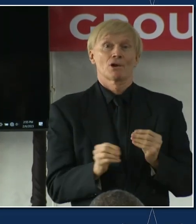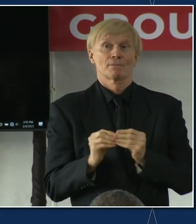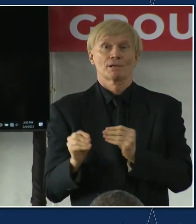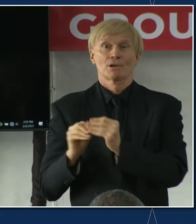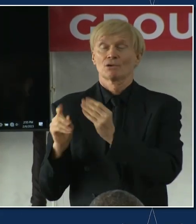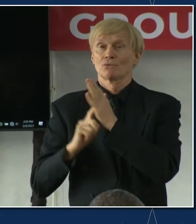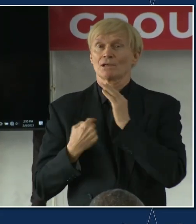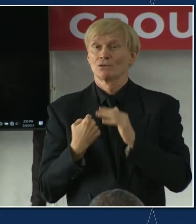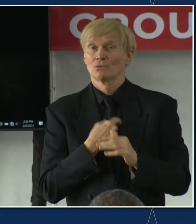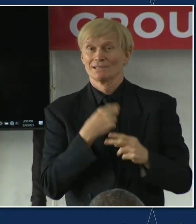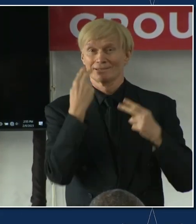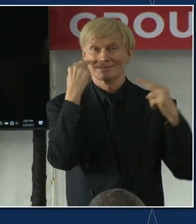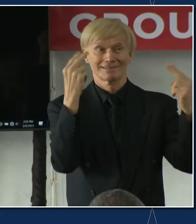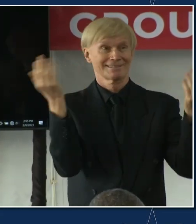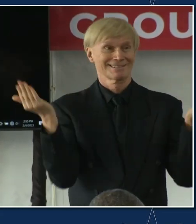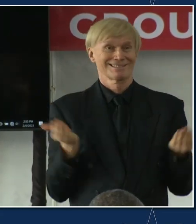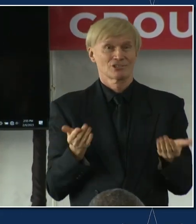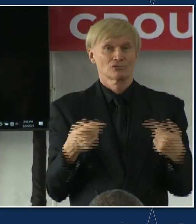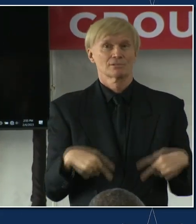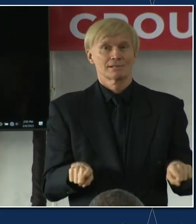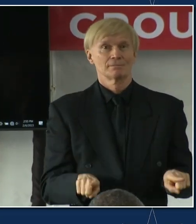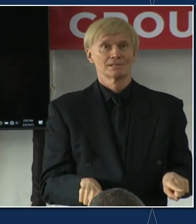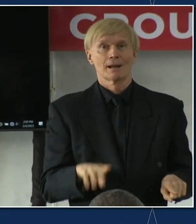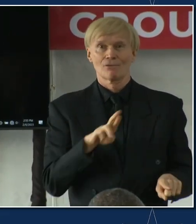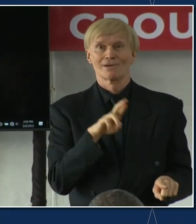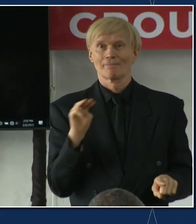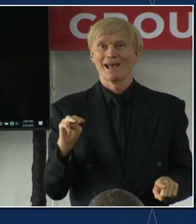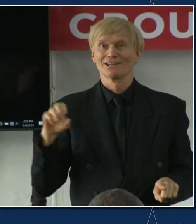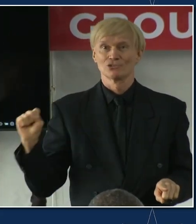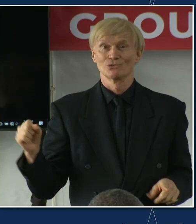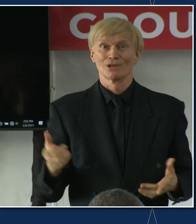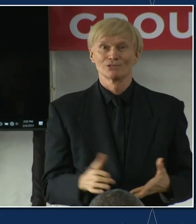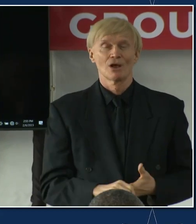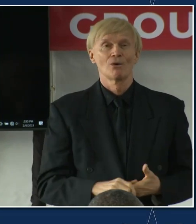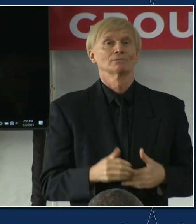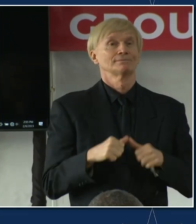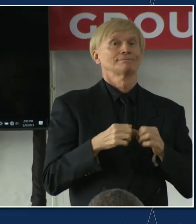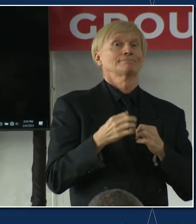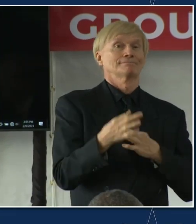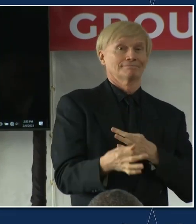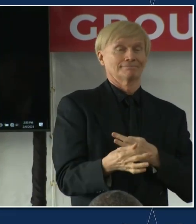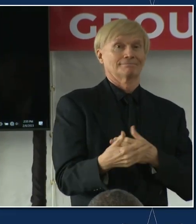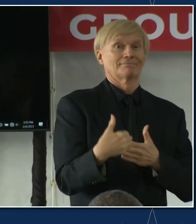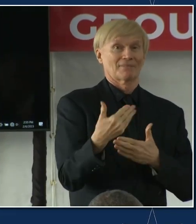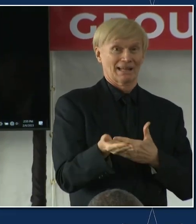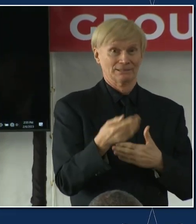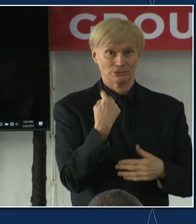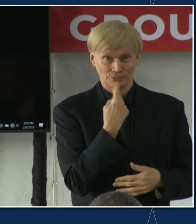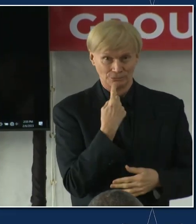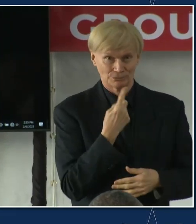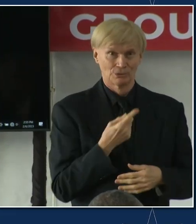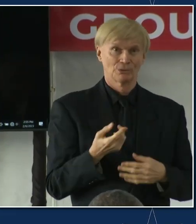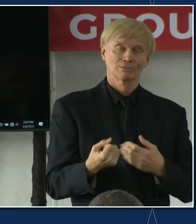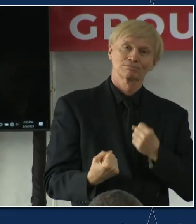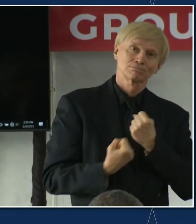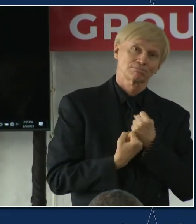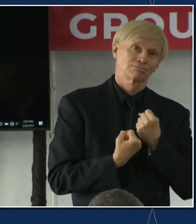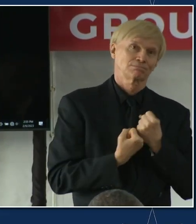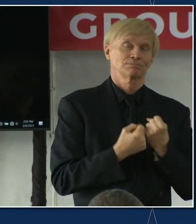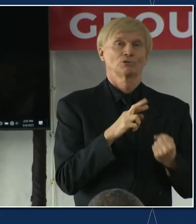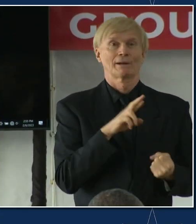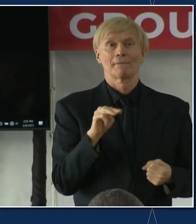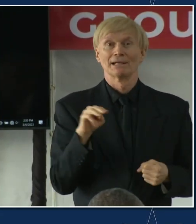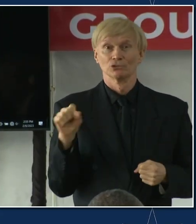we're celebrating to hear take place, Regal Mile Studios. So without any further ado, I would like to introduce the driving force behind Regal